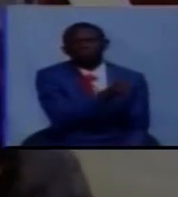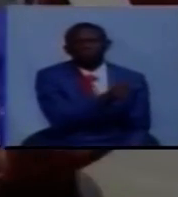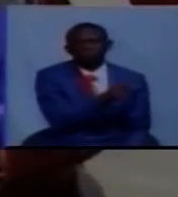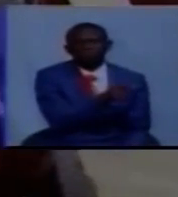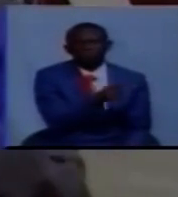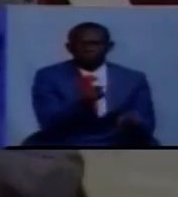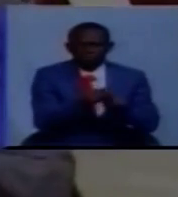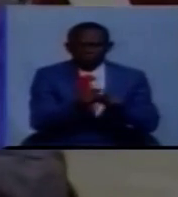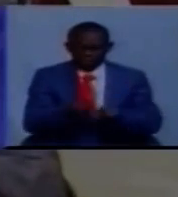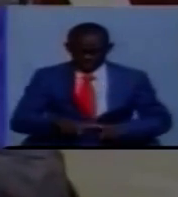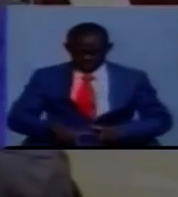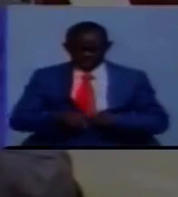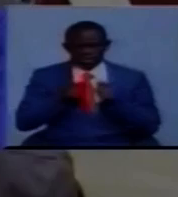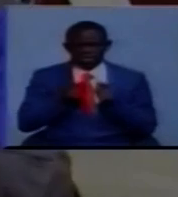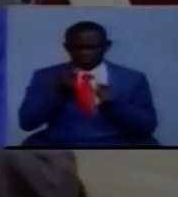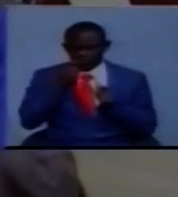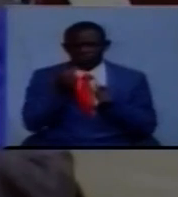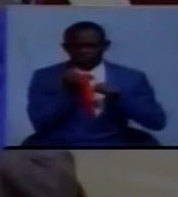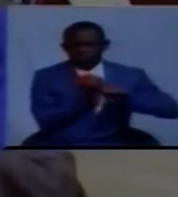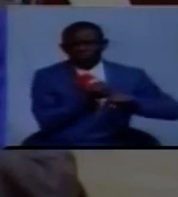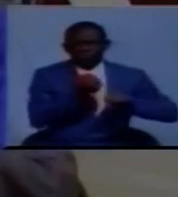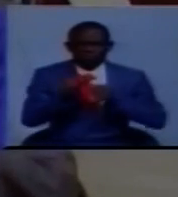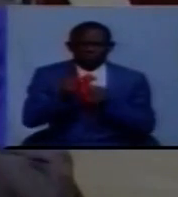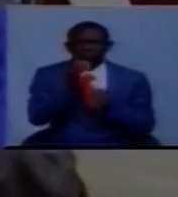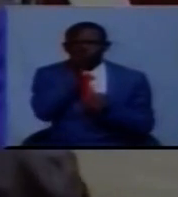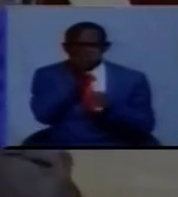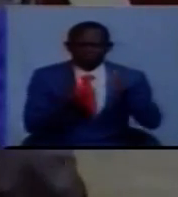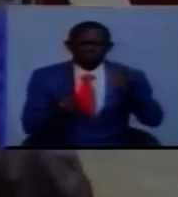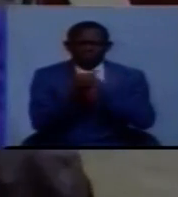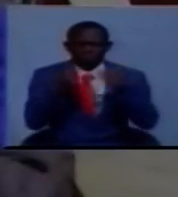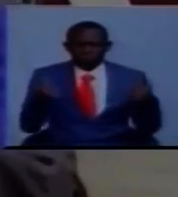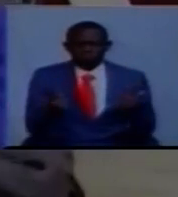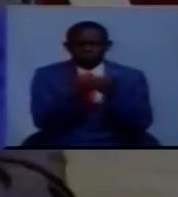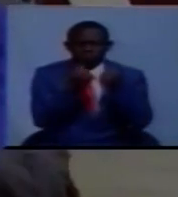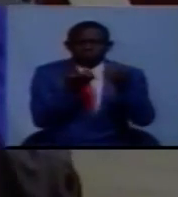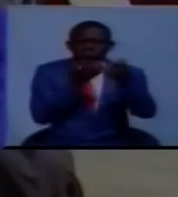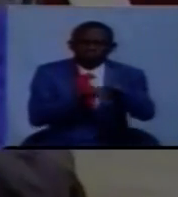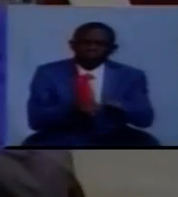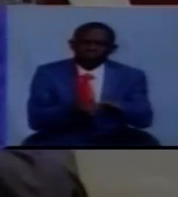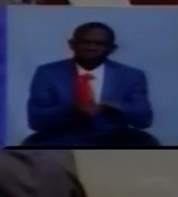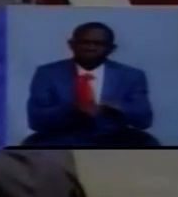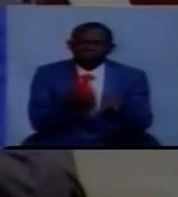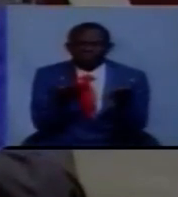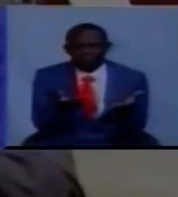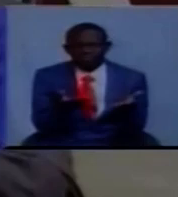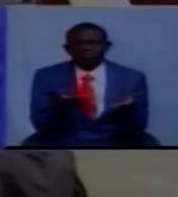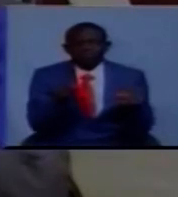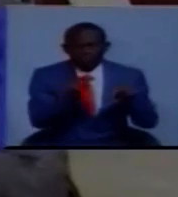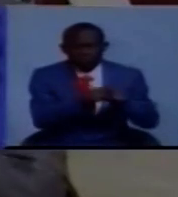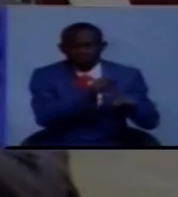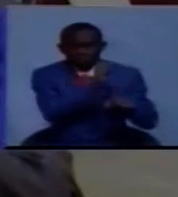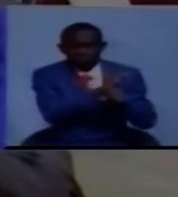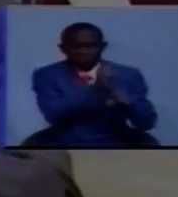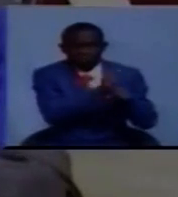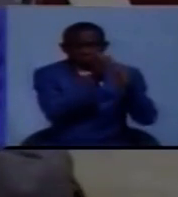because of there's an accident and other things. So in the similar cases, unless because of certain circumstances, because